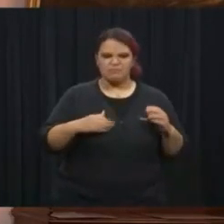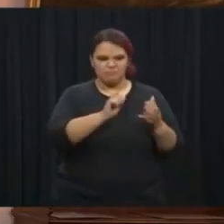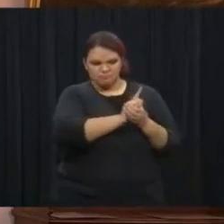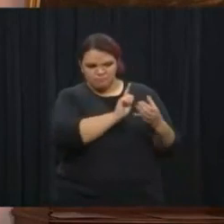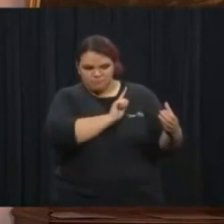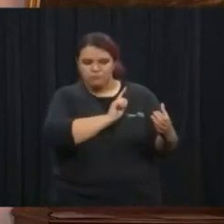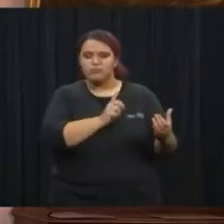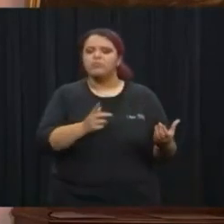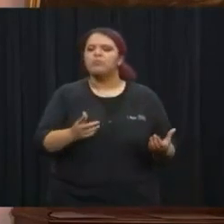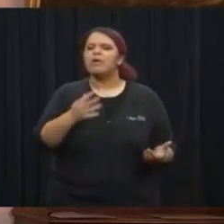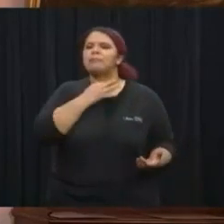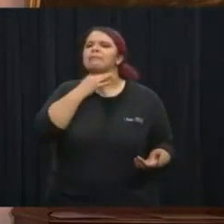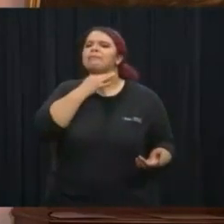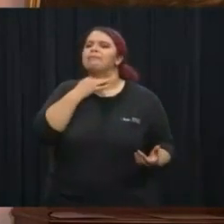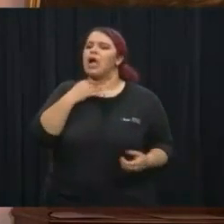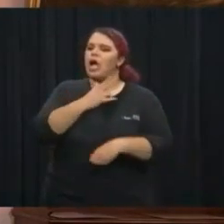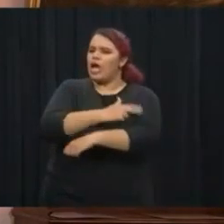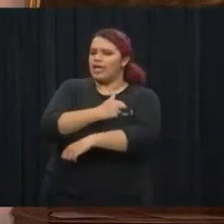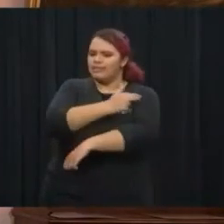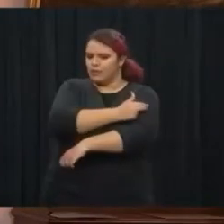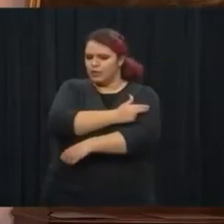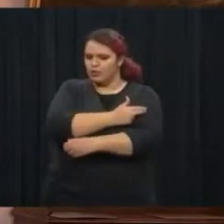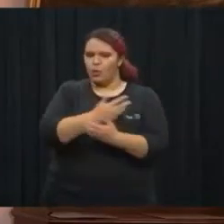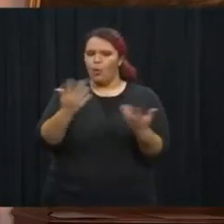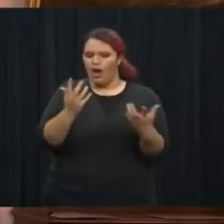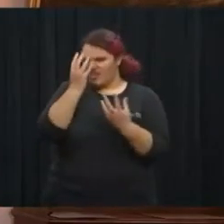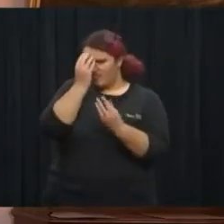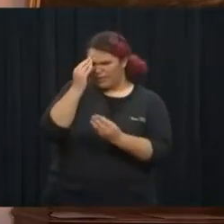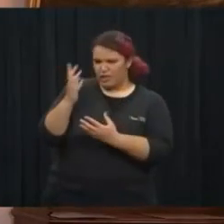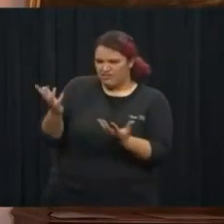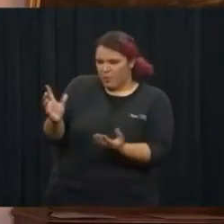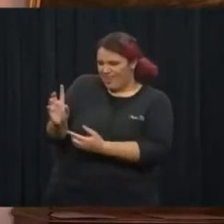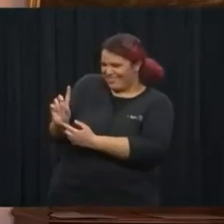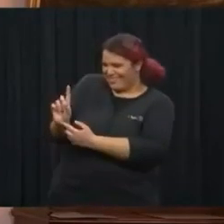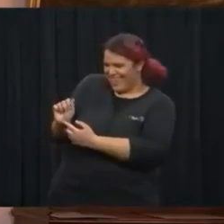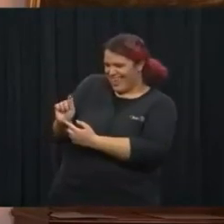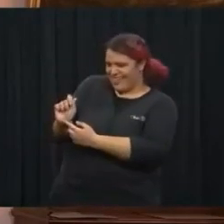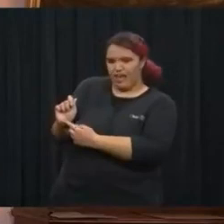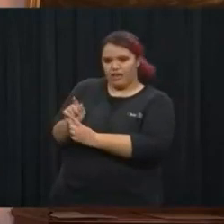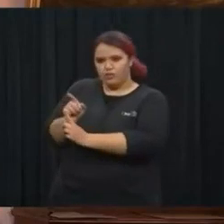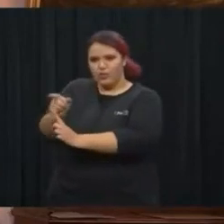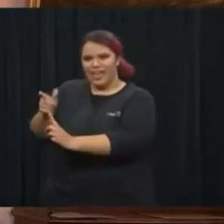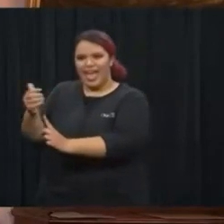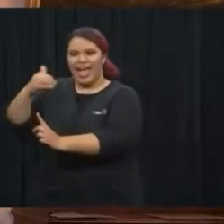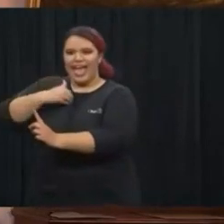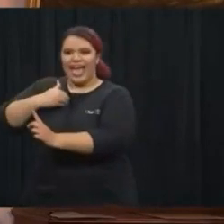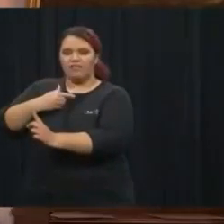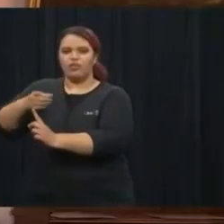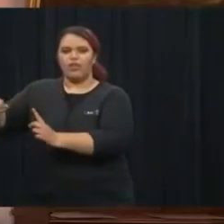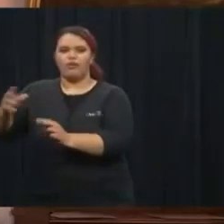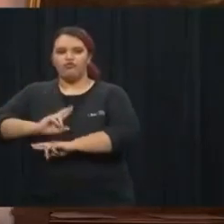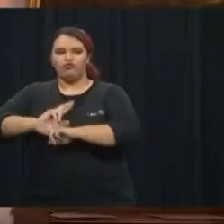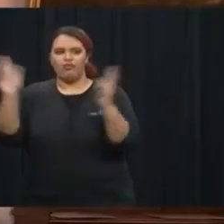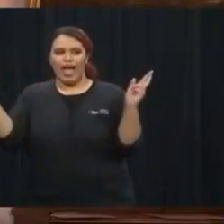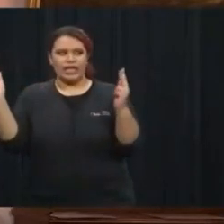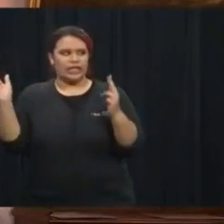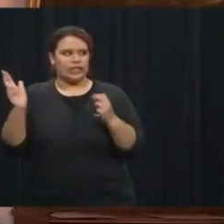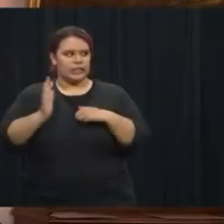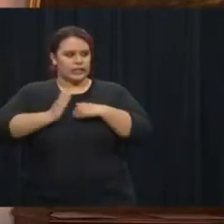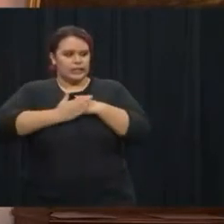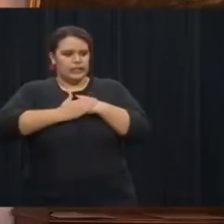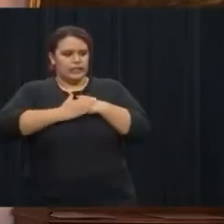social contract, folks. We've got to work together. I've worked specifically, my team has reached out to the pharmacy board. We've got to